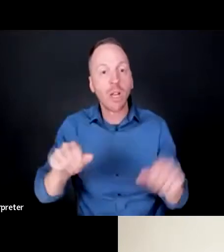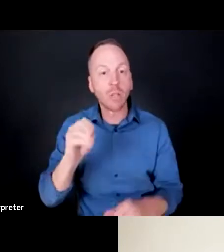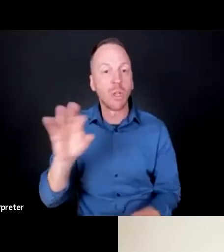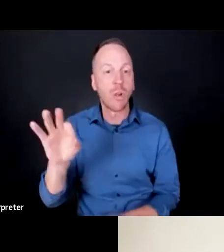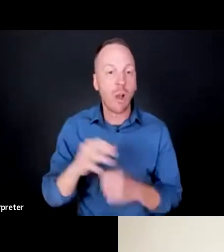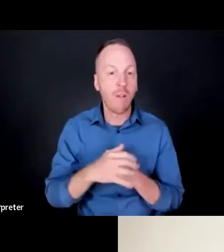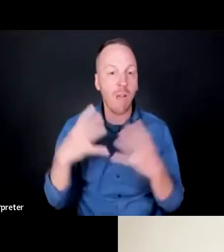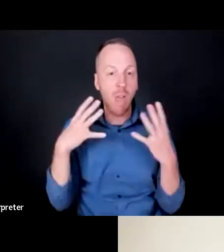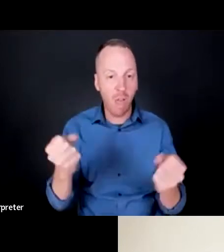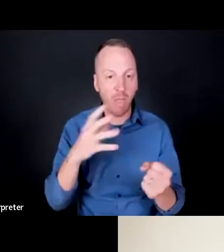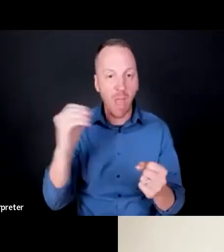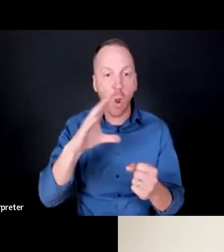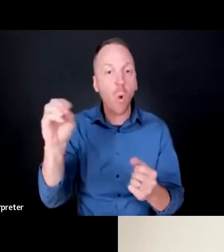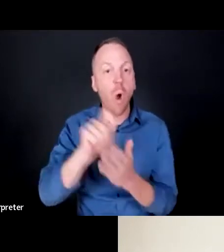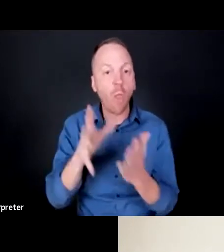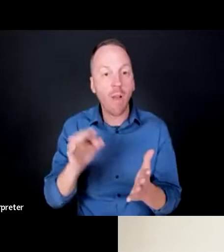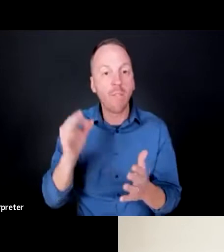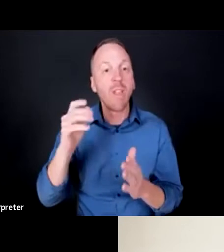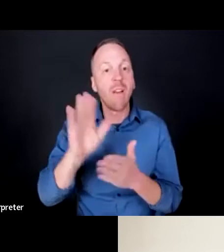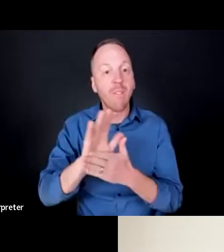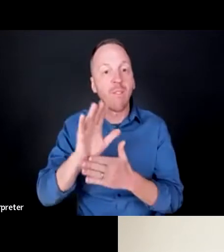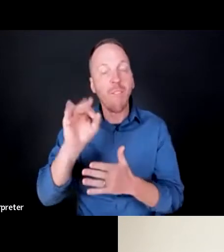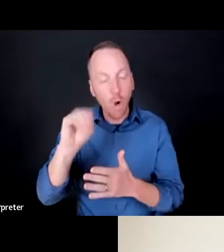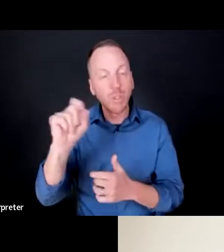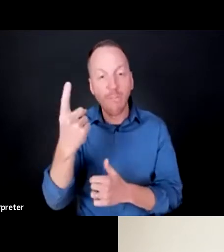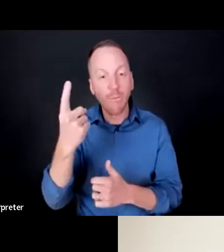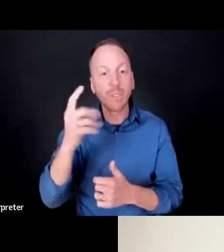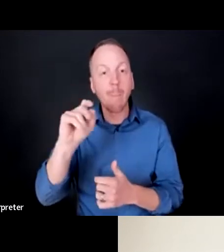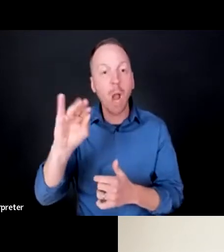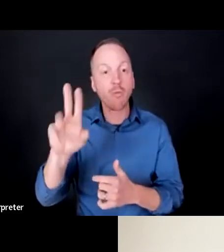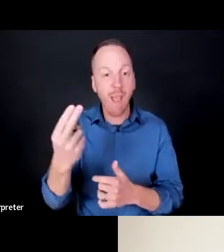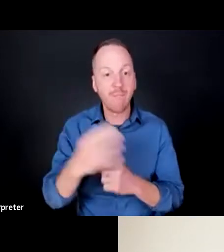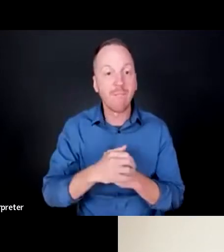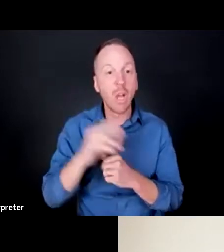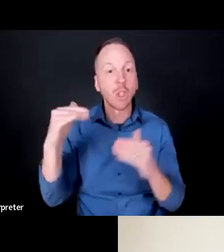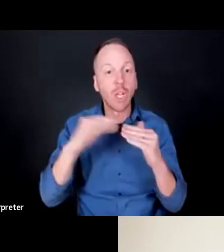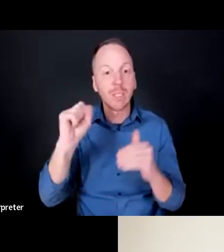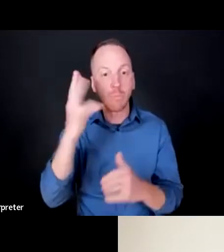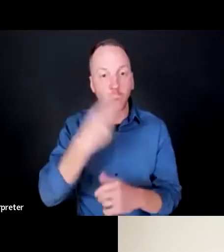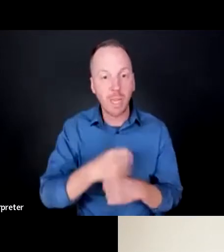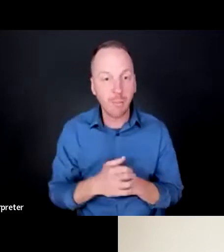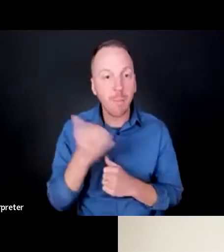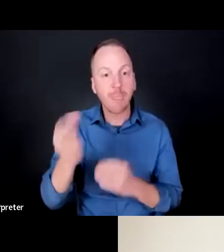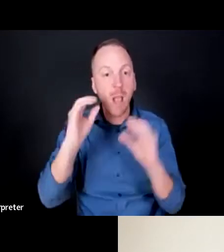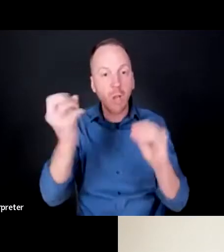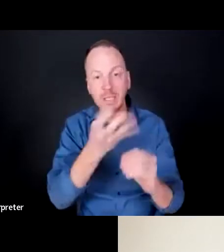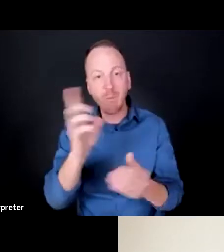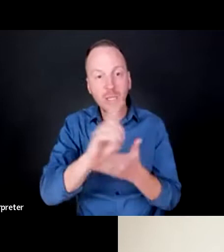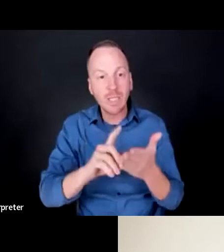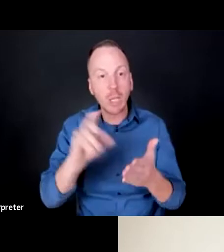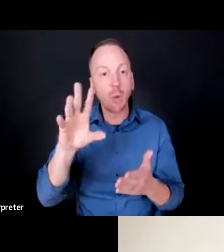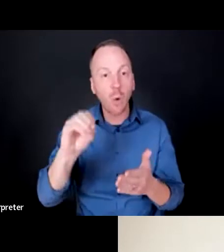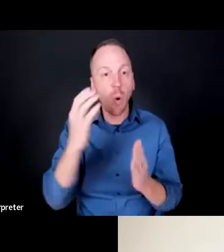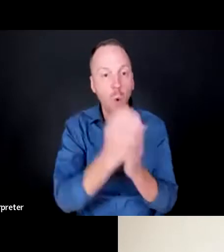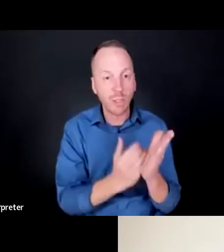of Health, and a co-author of the firm's first monograph, Justice is Beauty. He's taught several design studio